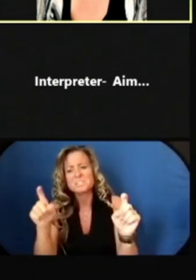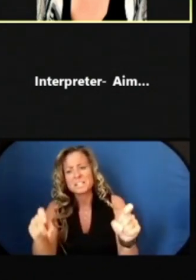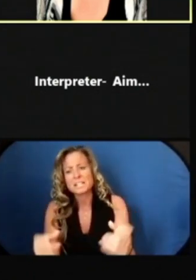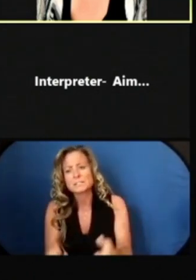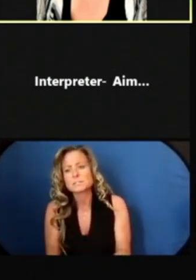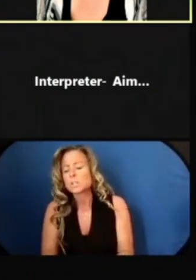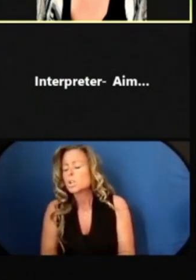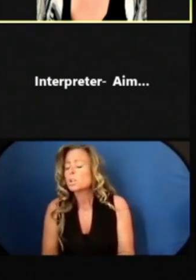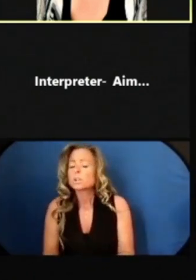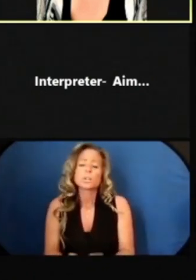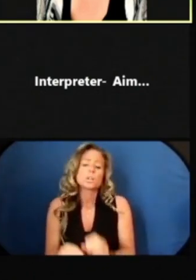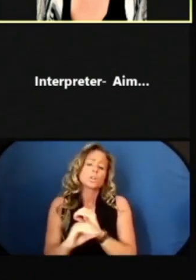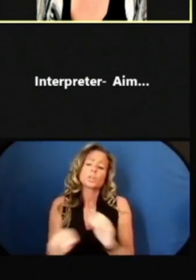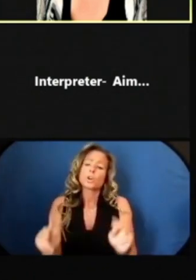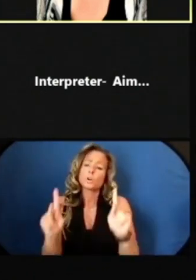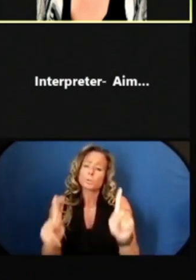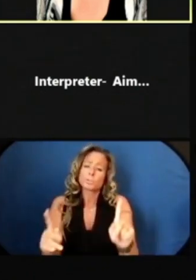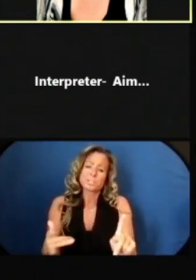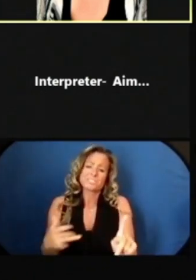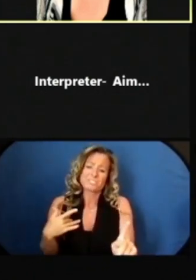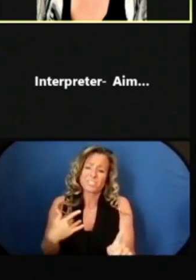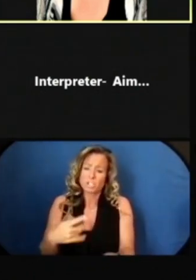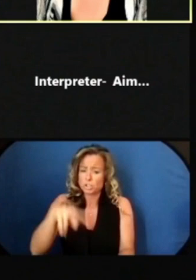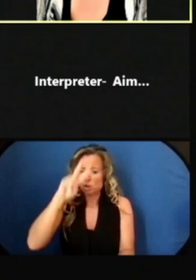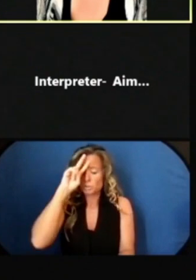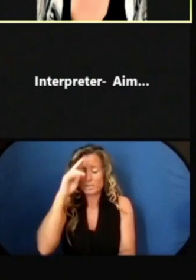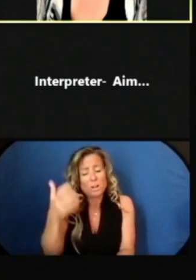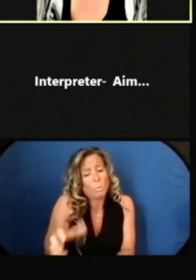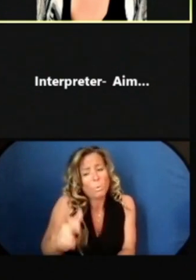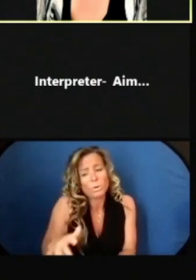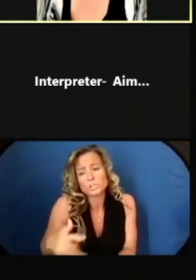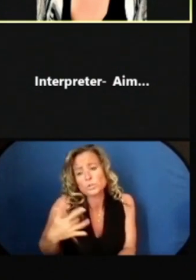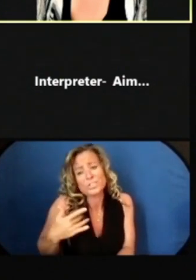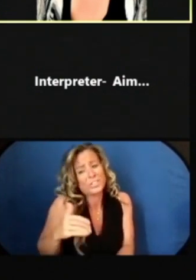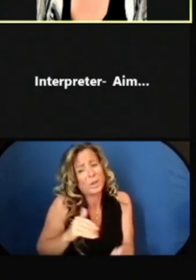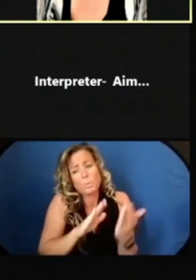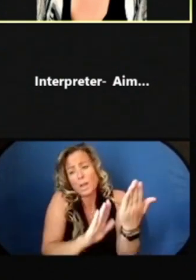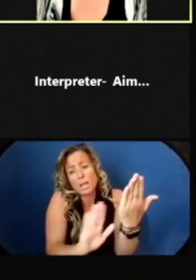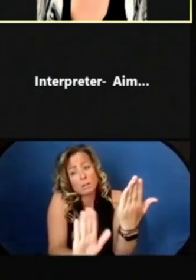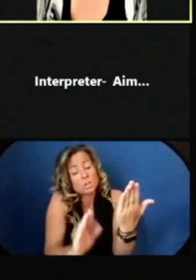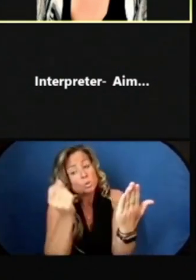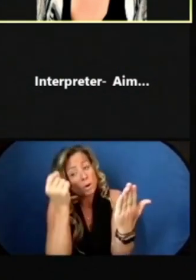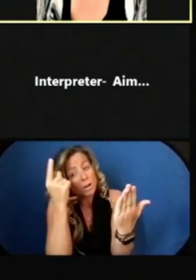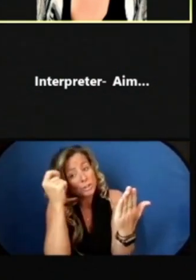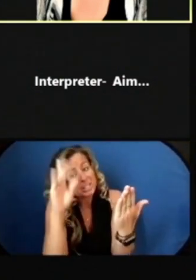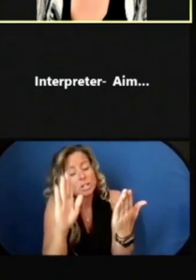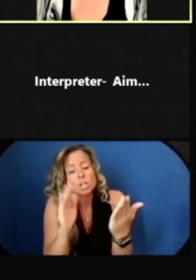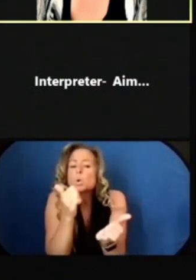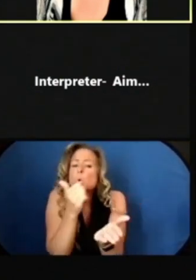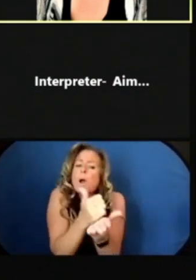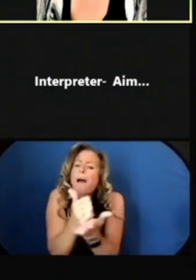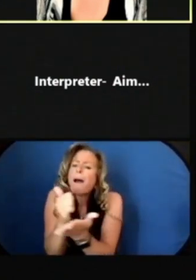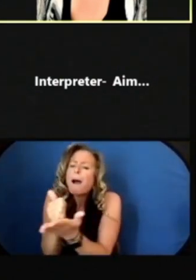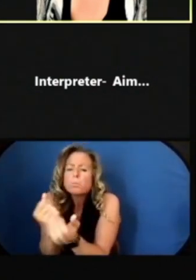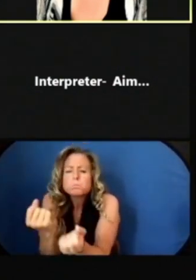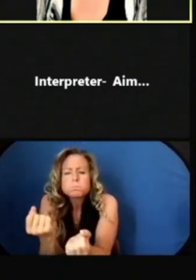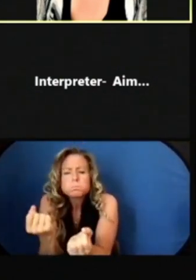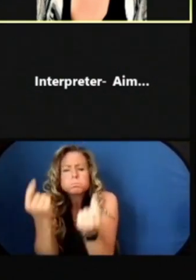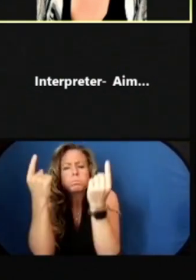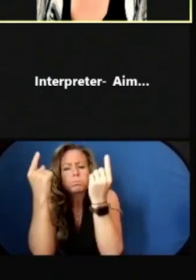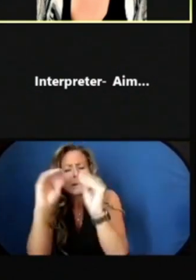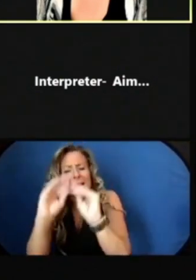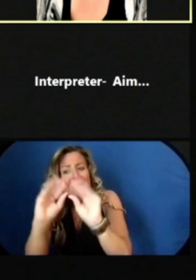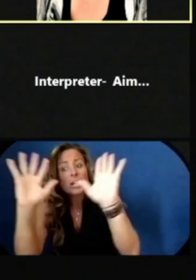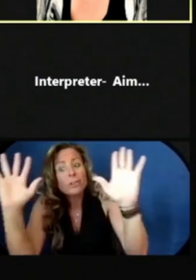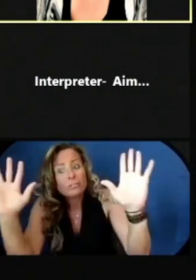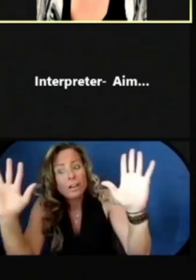nobody wants to feel stupid. So keep that in mind. You want to help them understand, and you want to